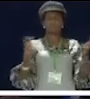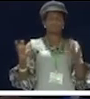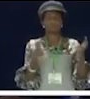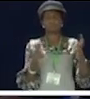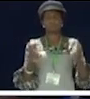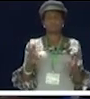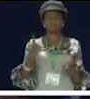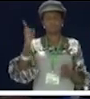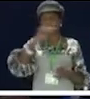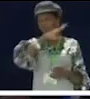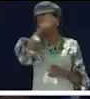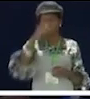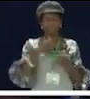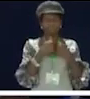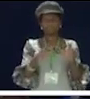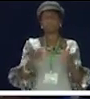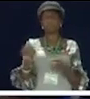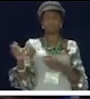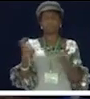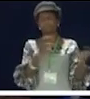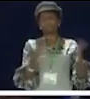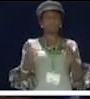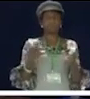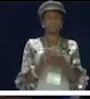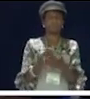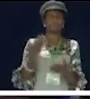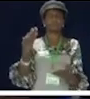You've never lost a war.